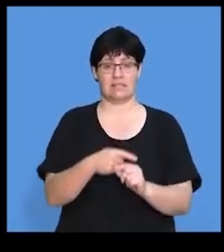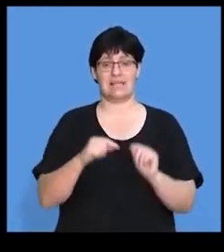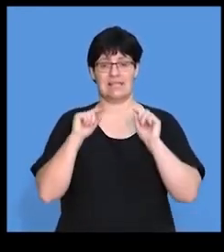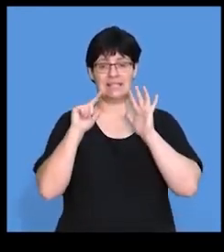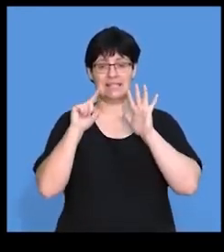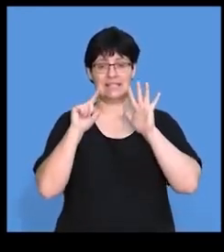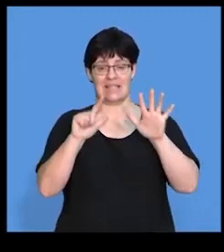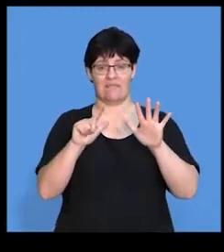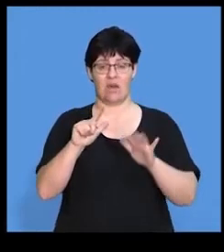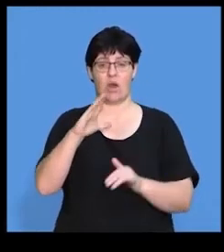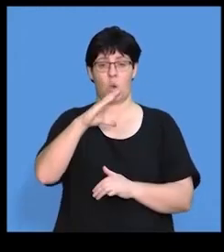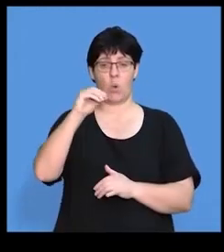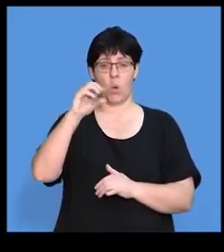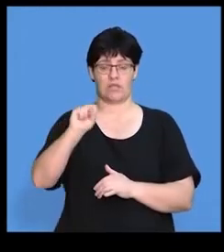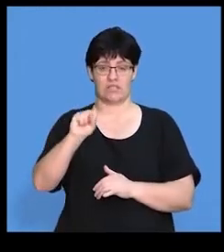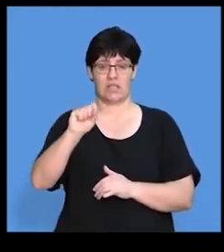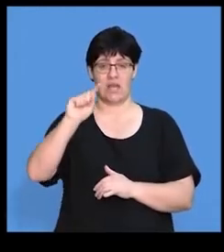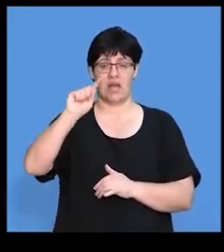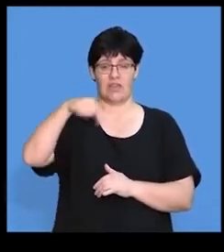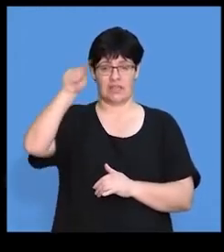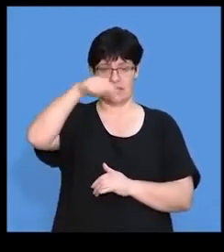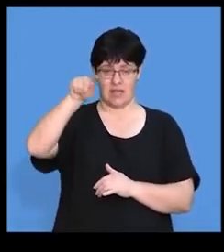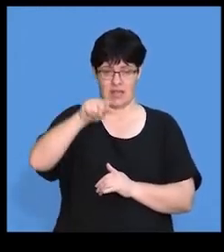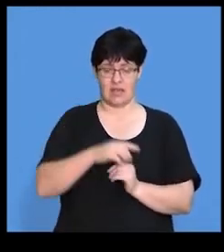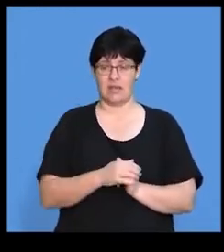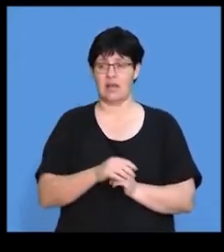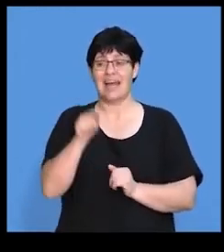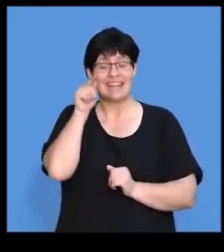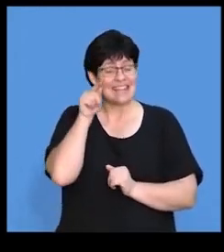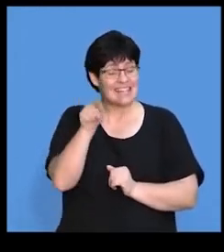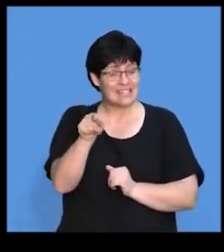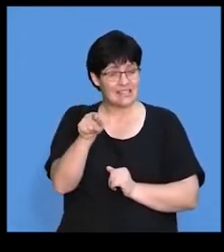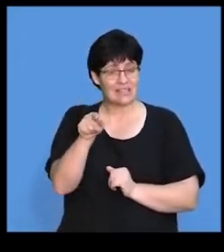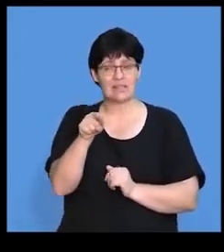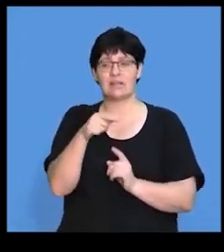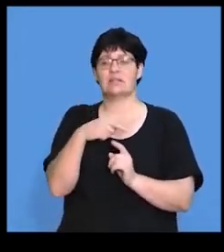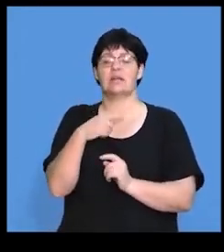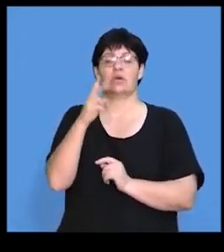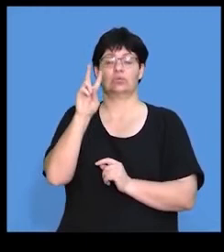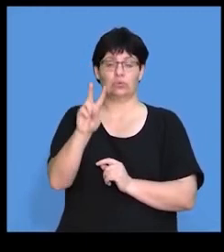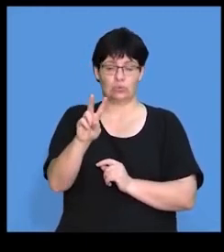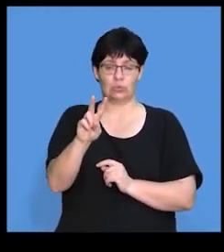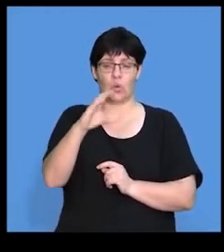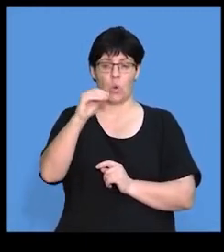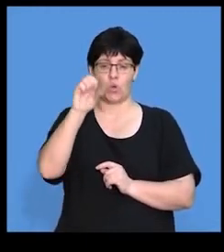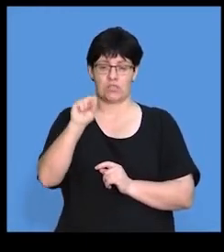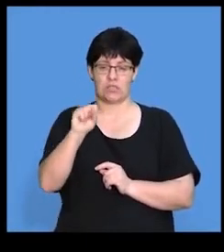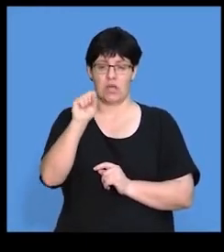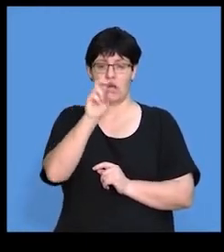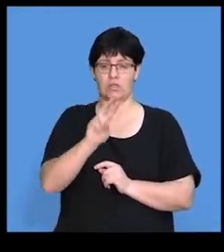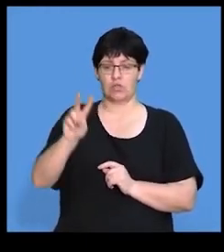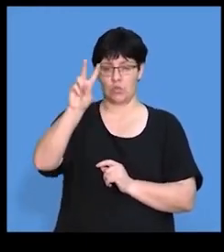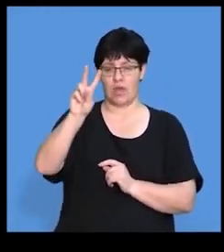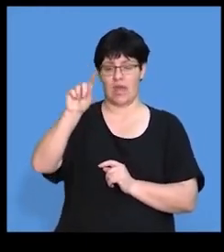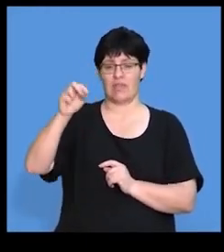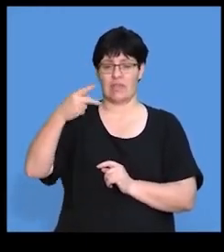plus 7 cos theta plus, and this I'm now going to write as 2 cos